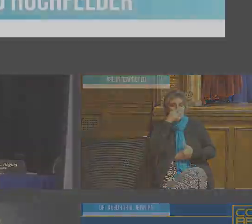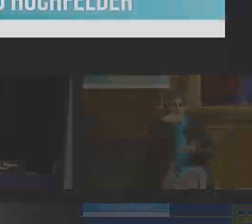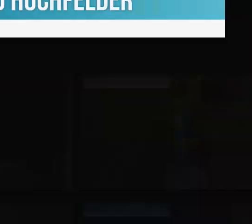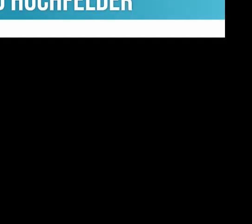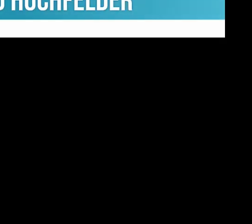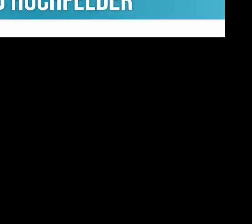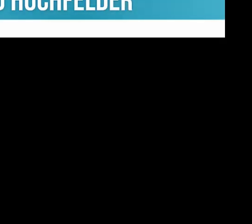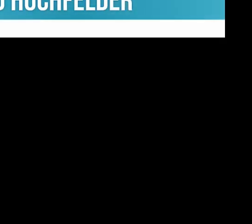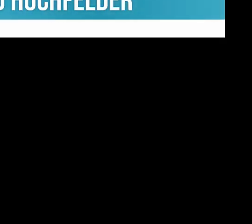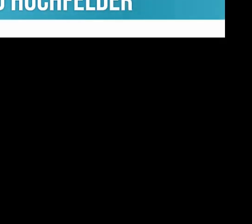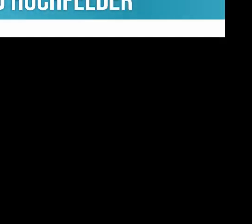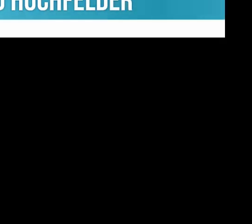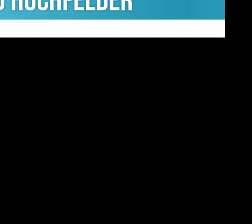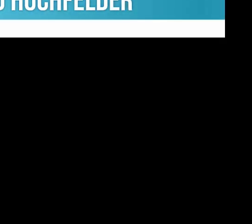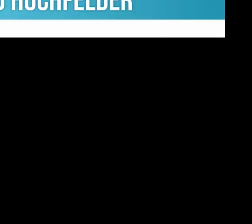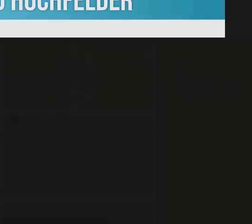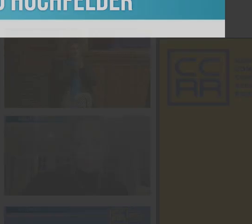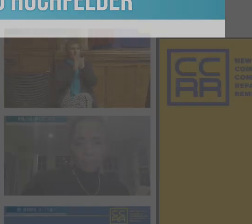and be recognized.